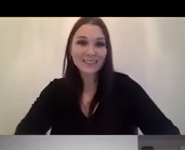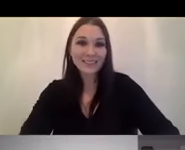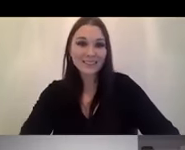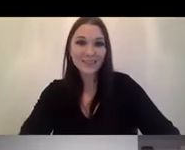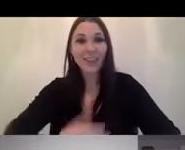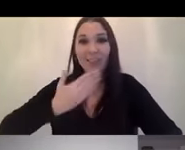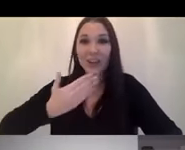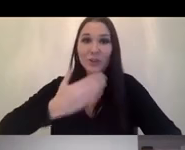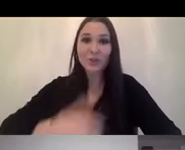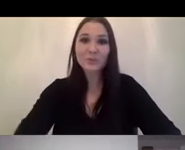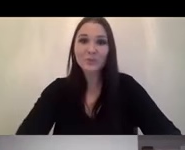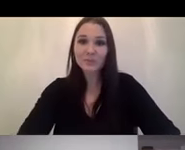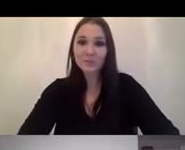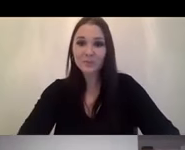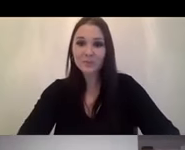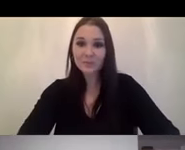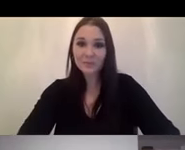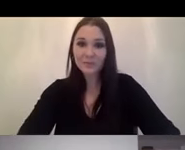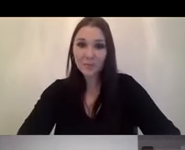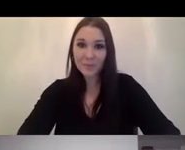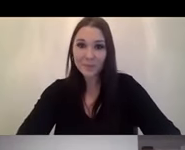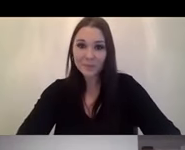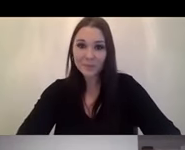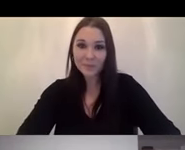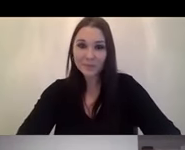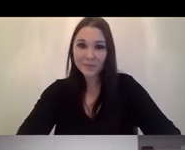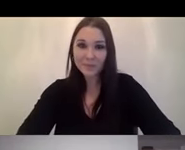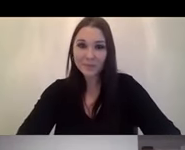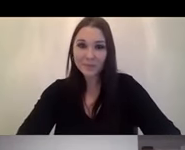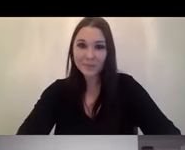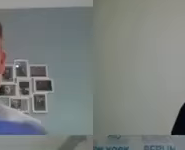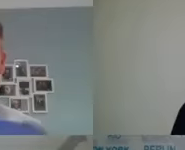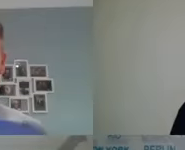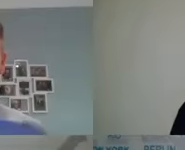Thank you. Bye. Thanks.